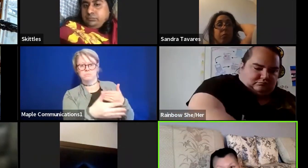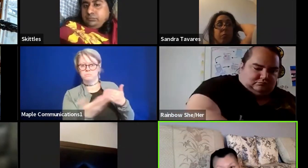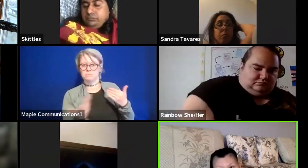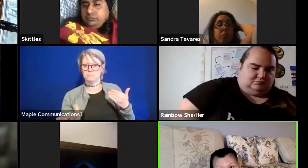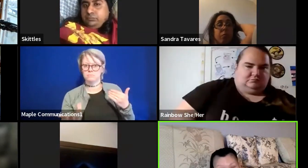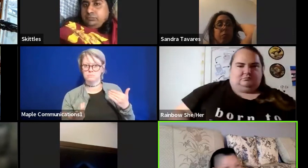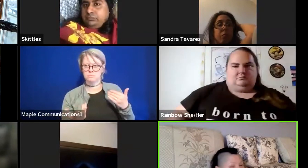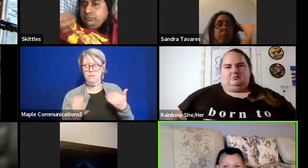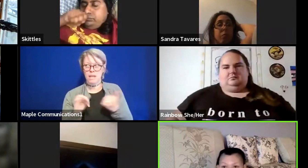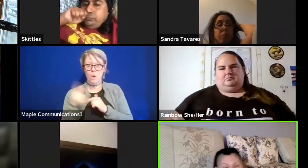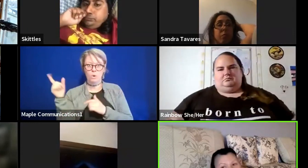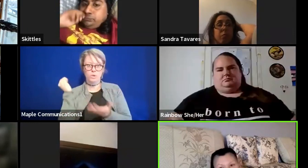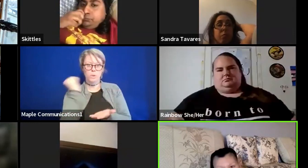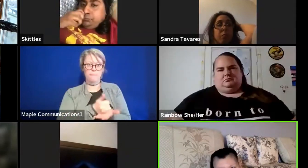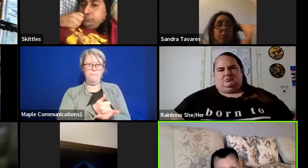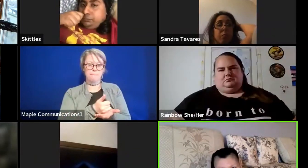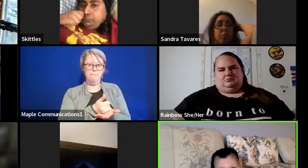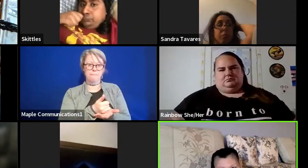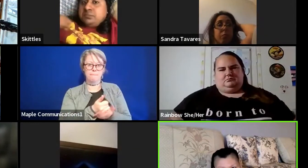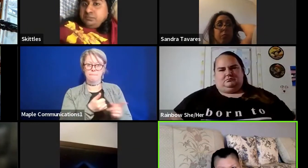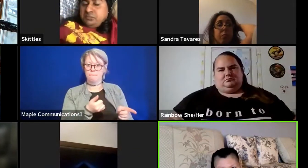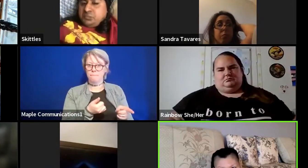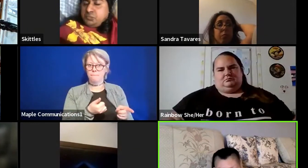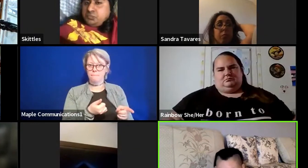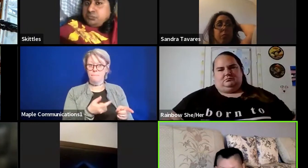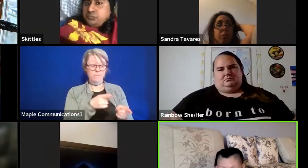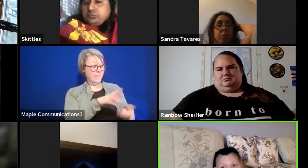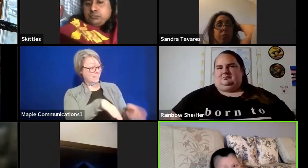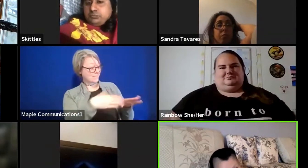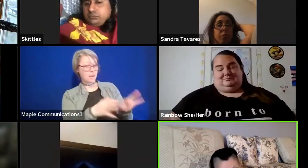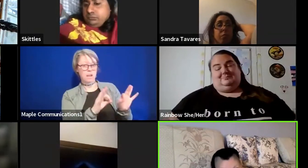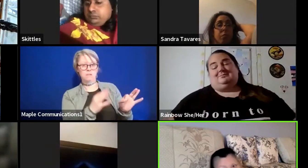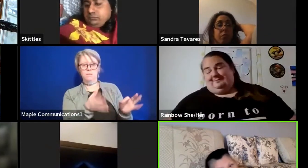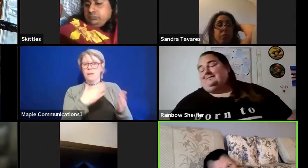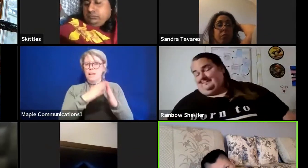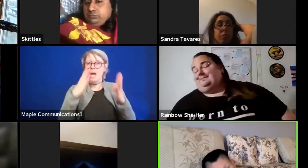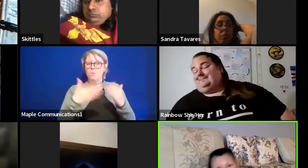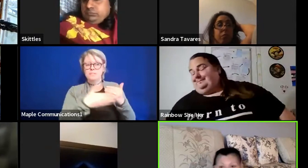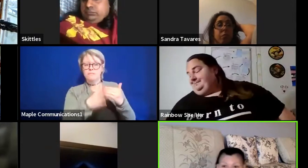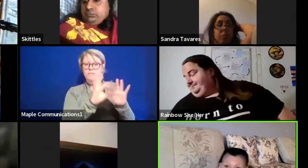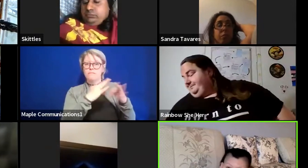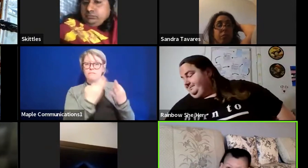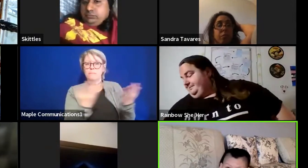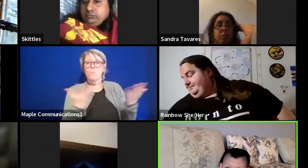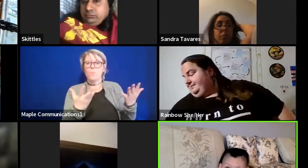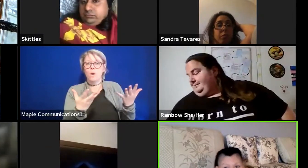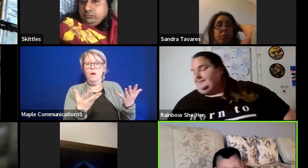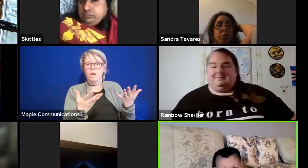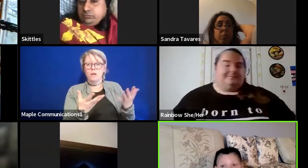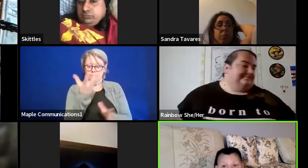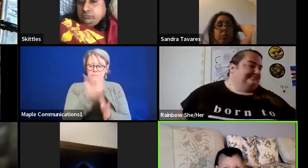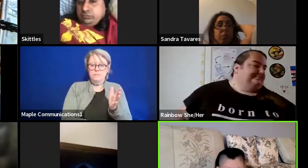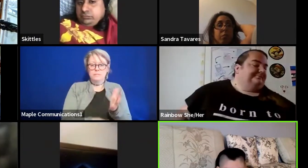in dying, but yet you can't make proper housing, which sometimes that can lead to someone wanting to die and